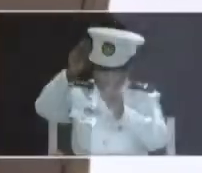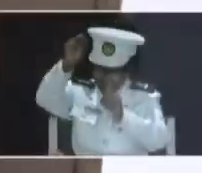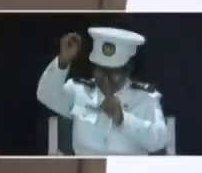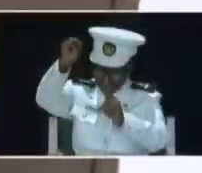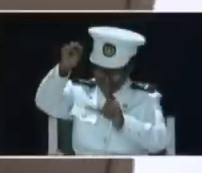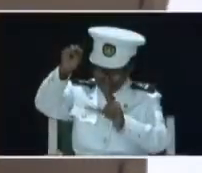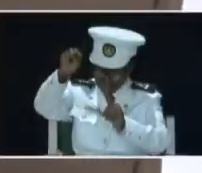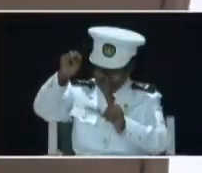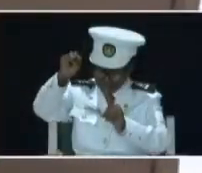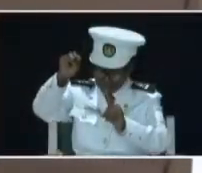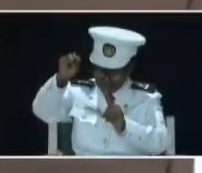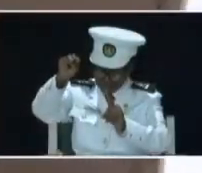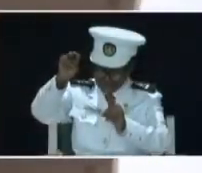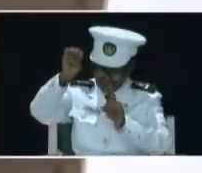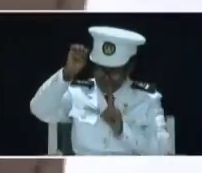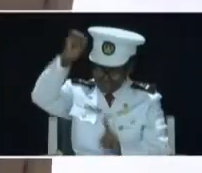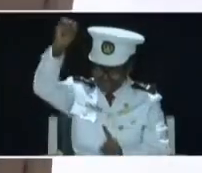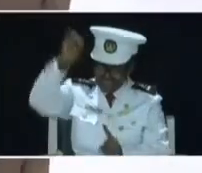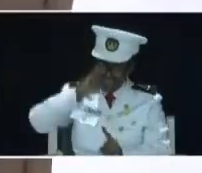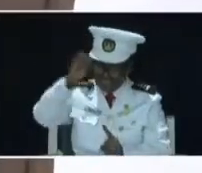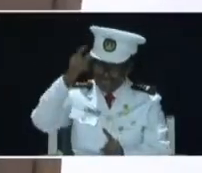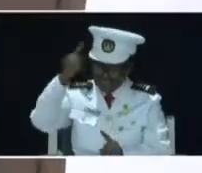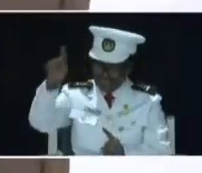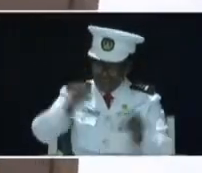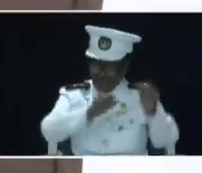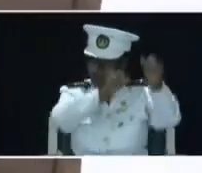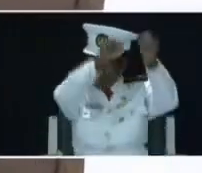He is the Almighty God.